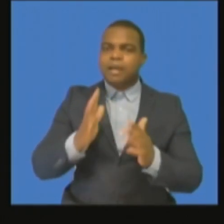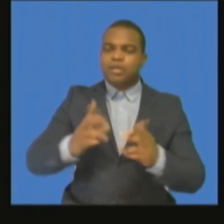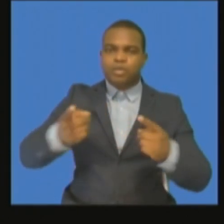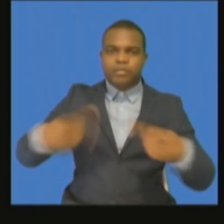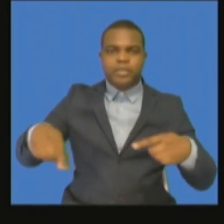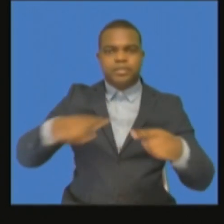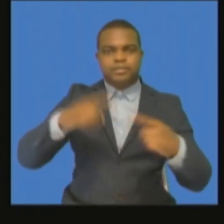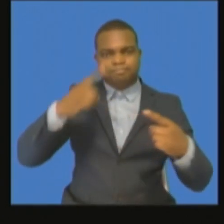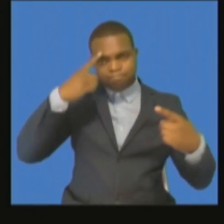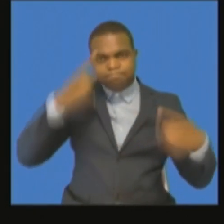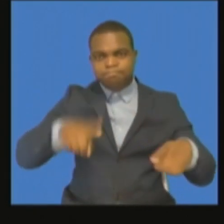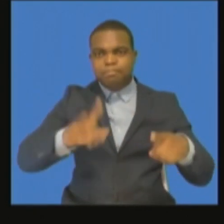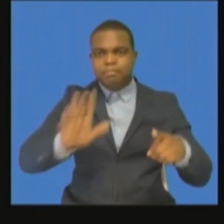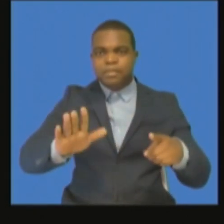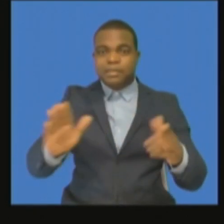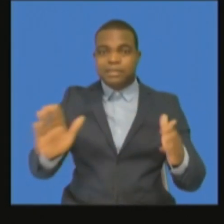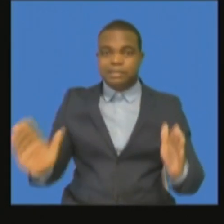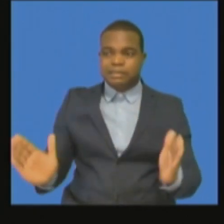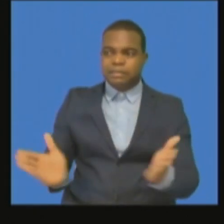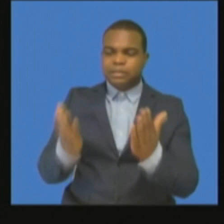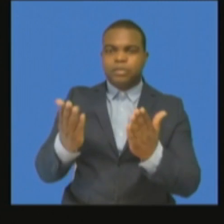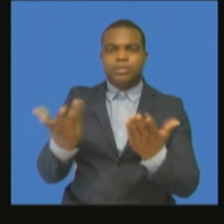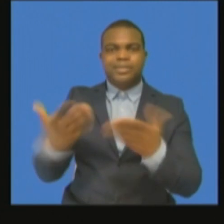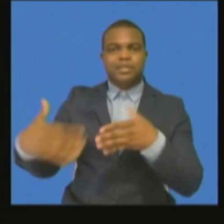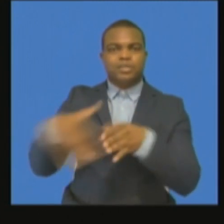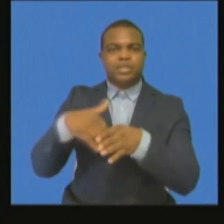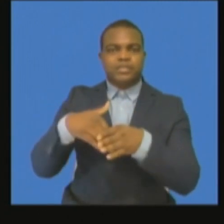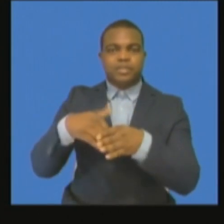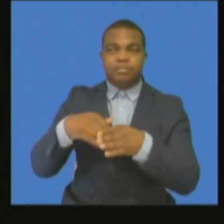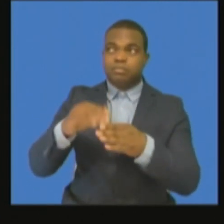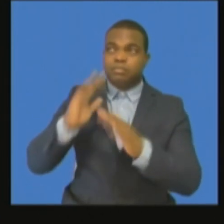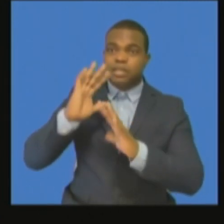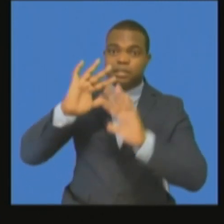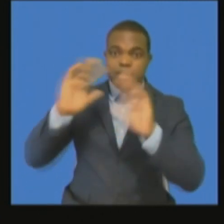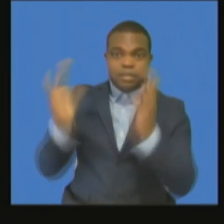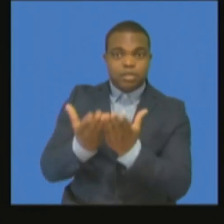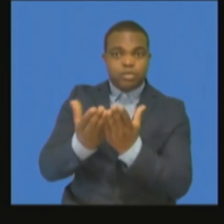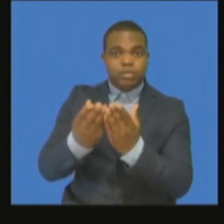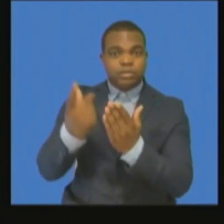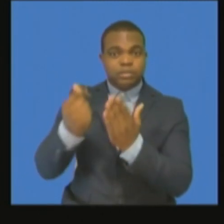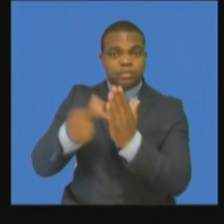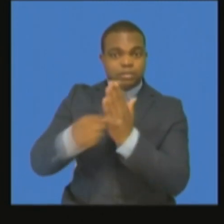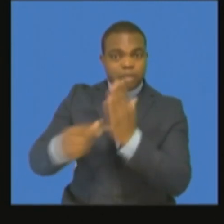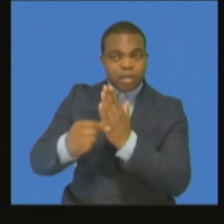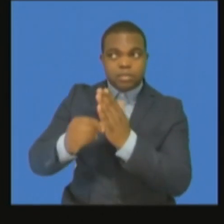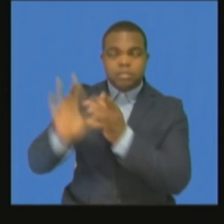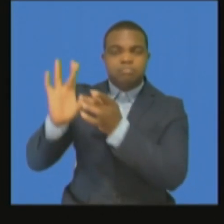is important that the community of nations acts on this important matter without undue delay.